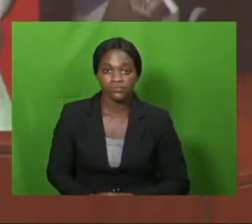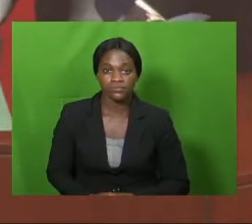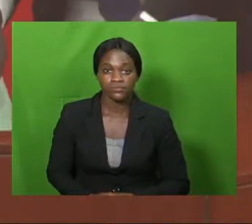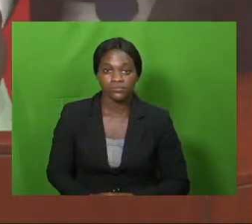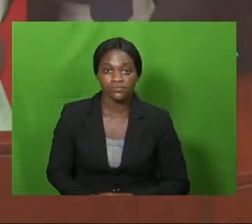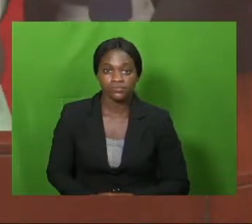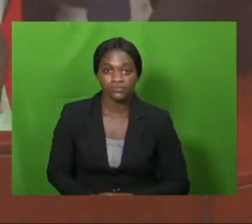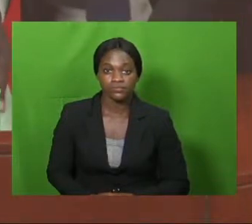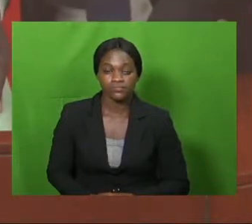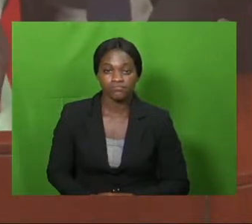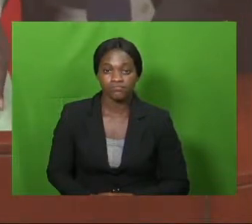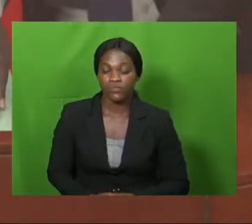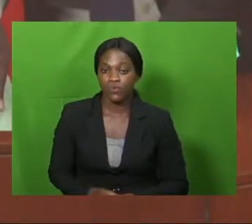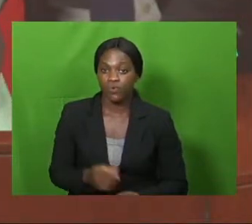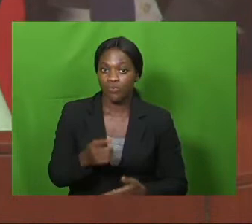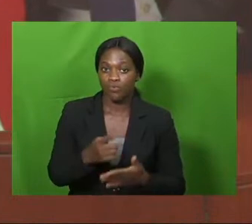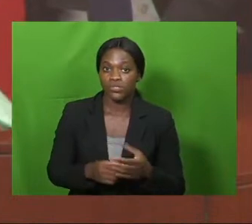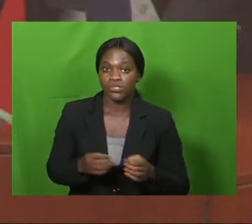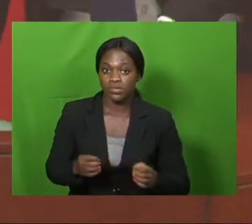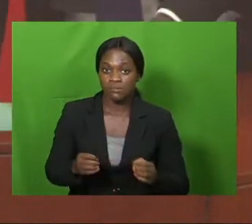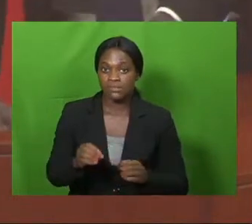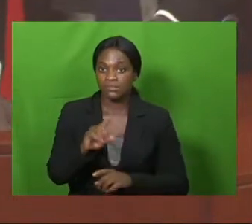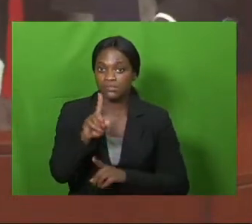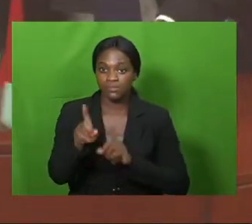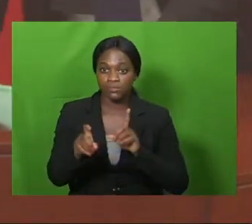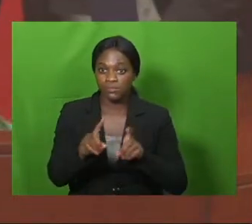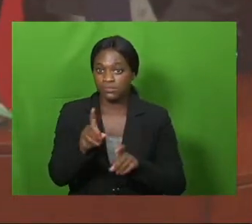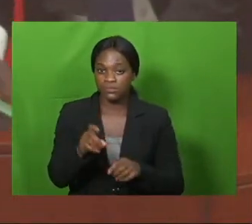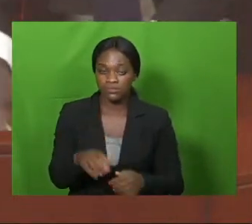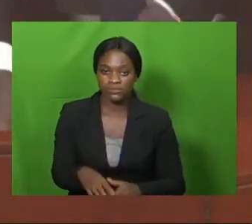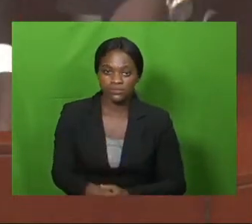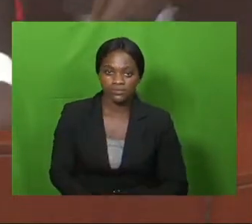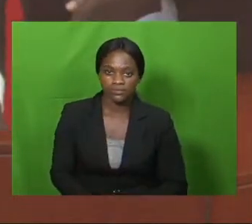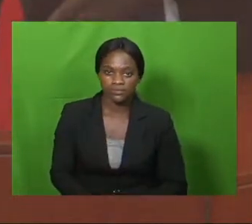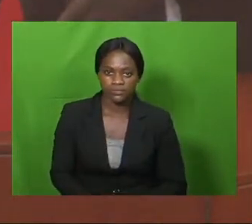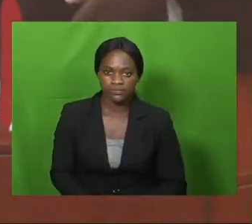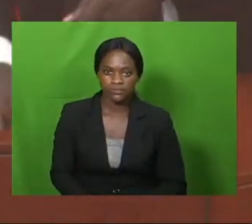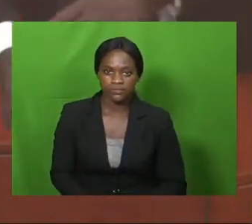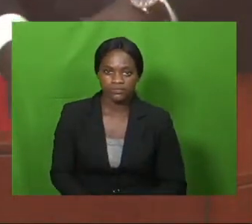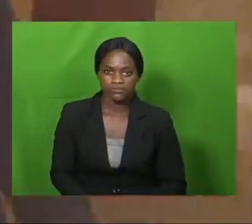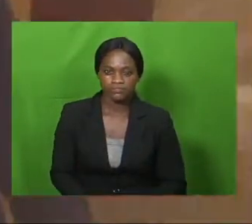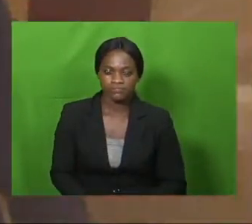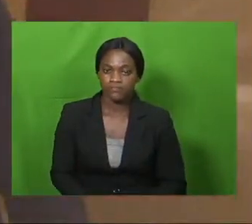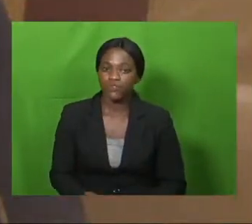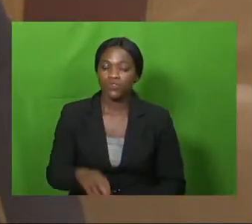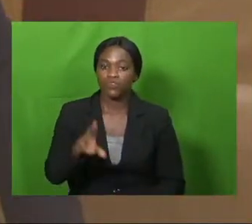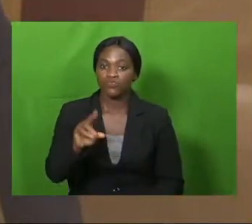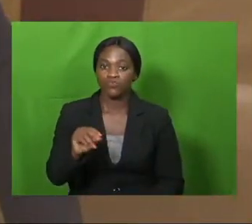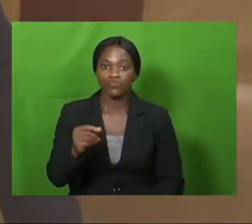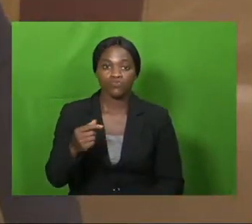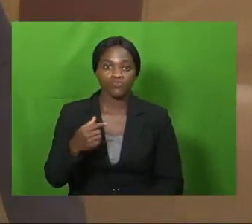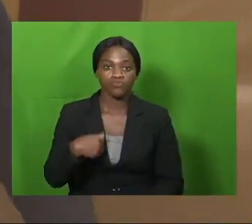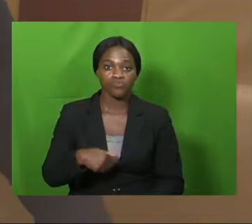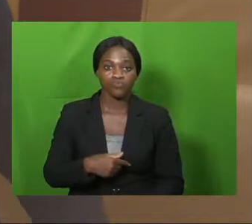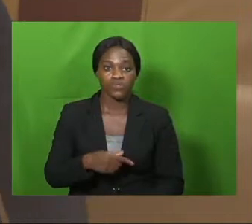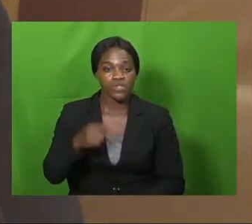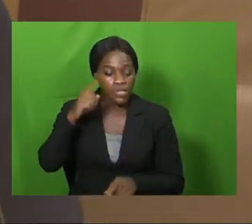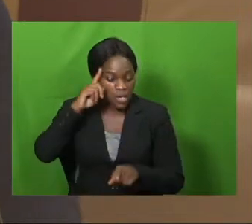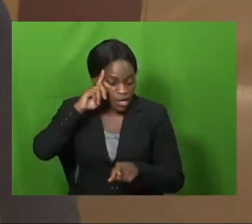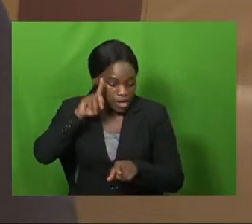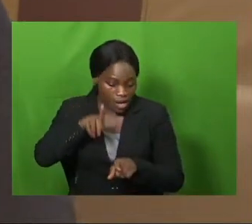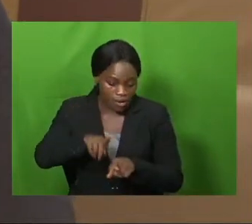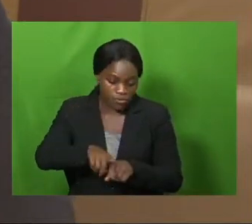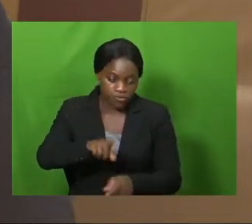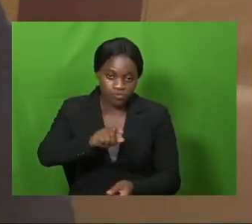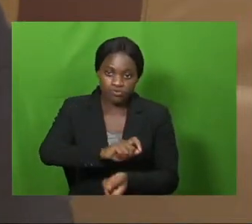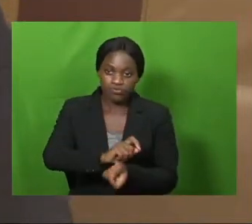Which is urgent questions. No, Mr. Speaker, we've agreed to vary the order of business and move